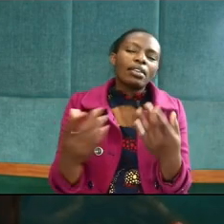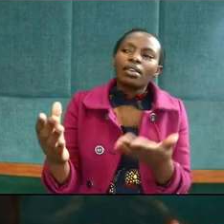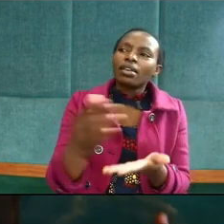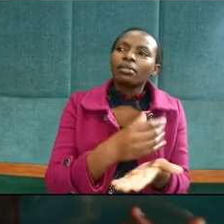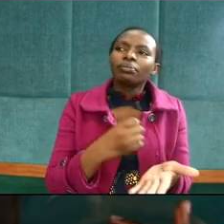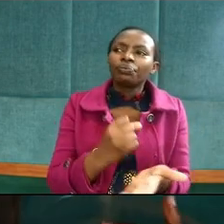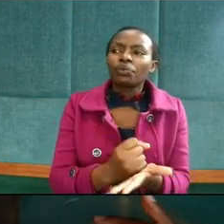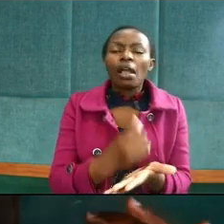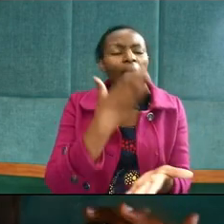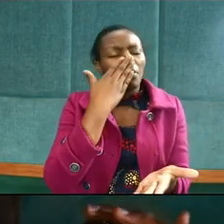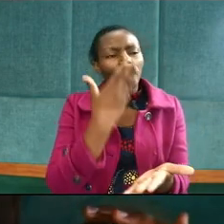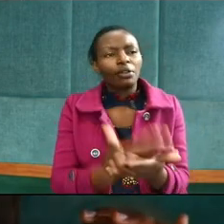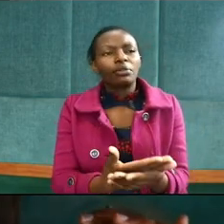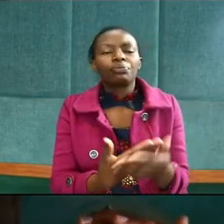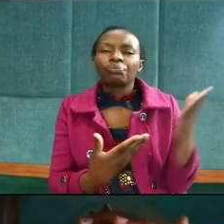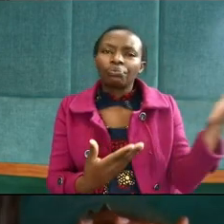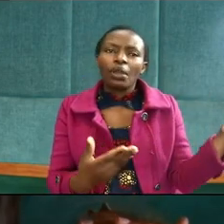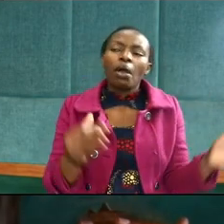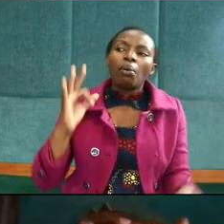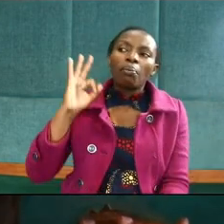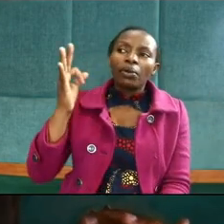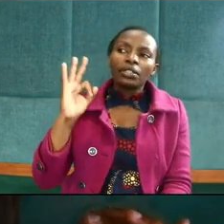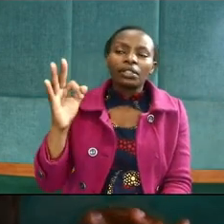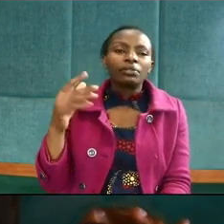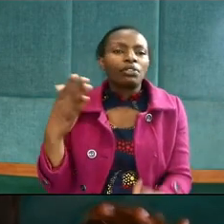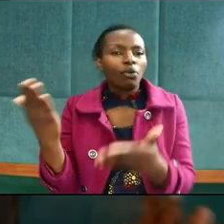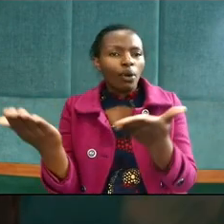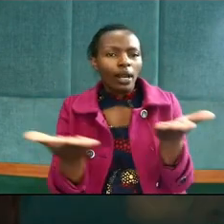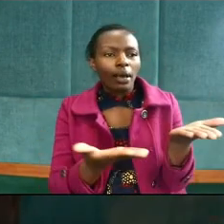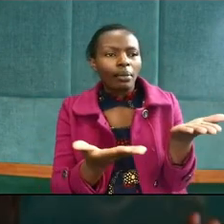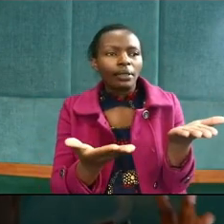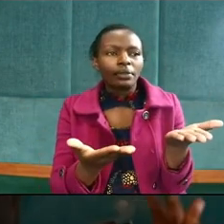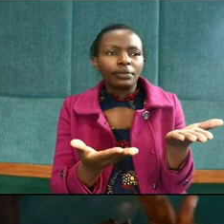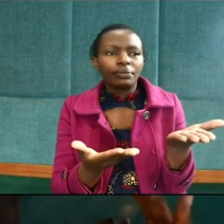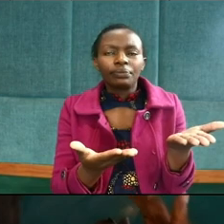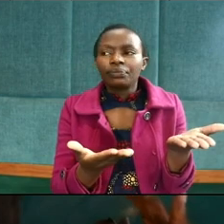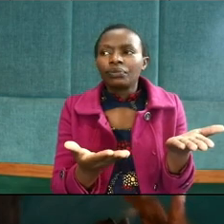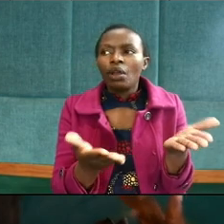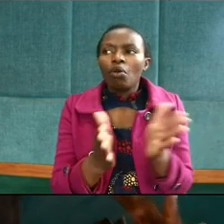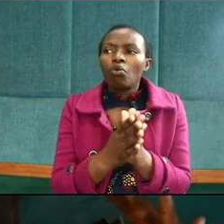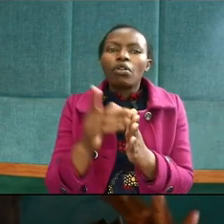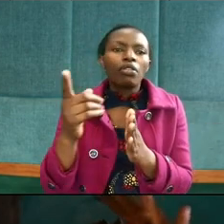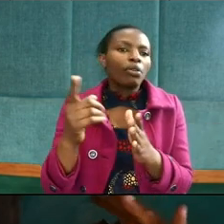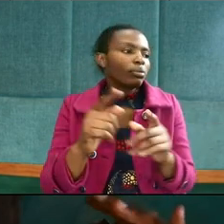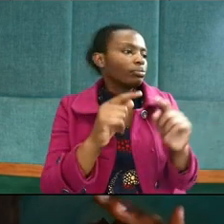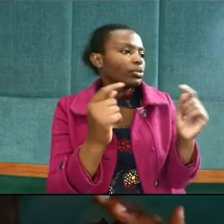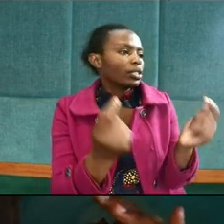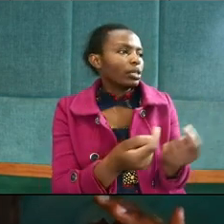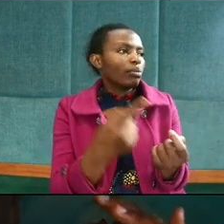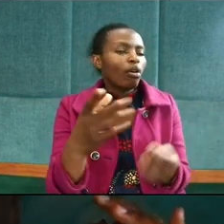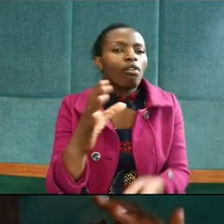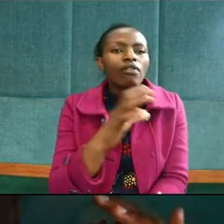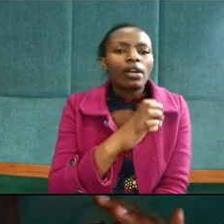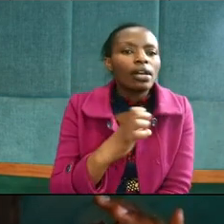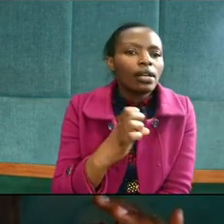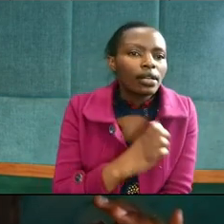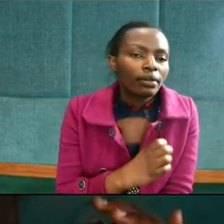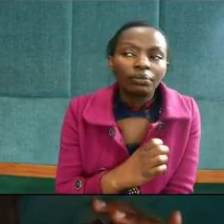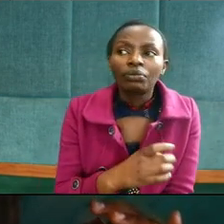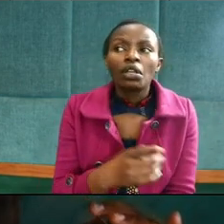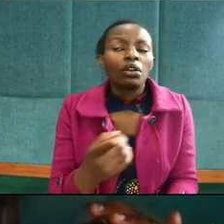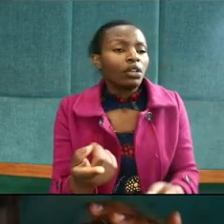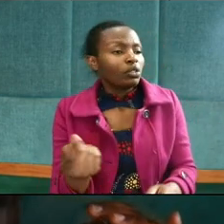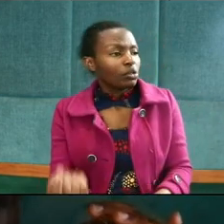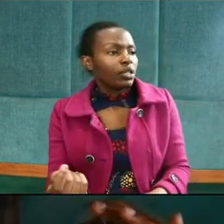Thank you, Pastor, for the wonderful welcome, and together with your team of elders. Today, I came